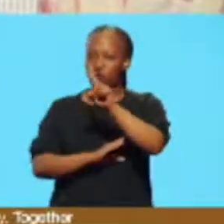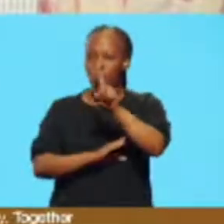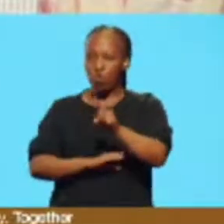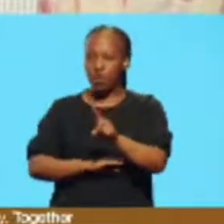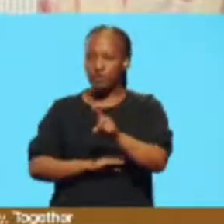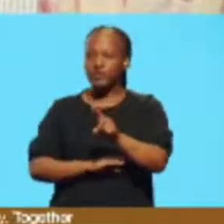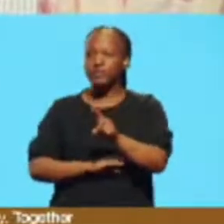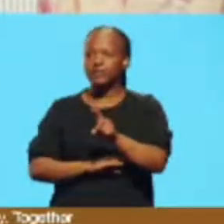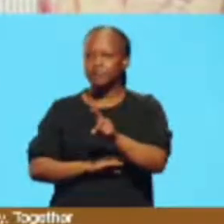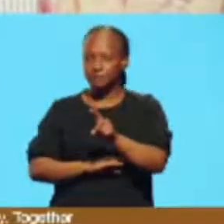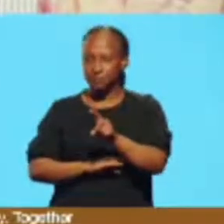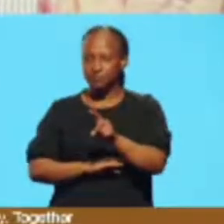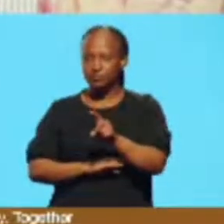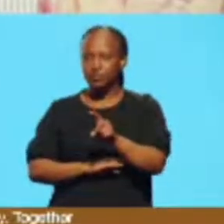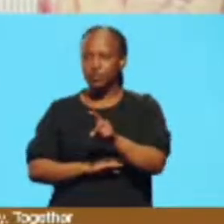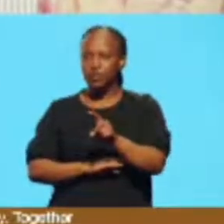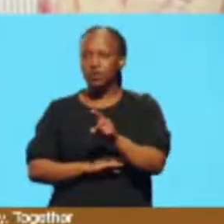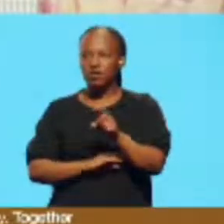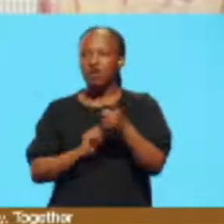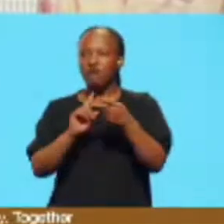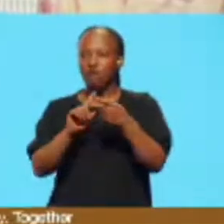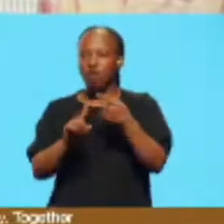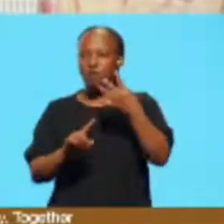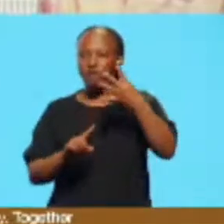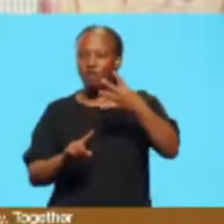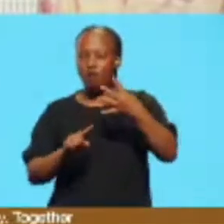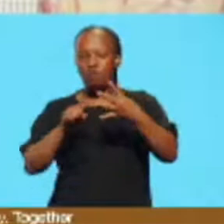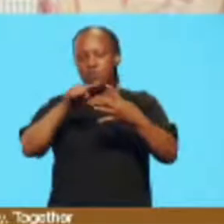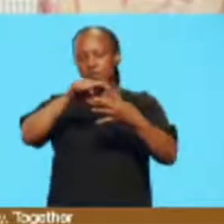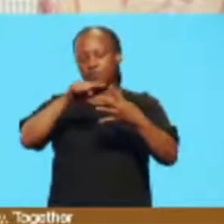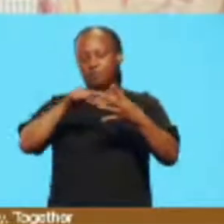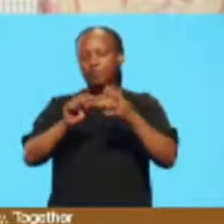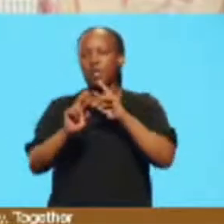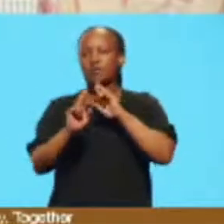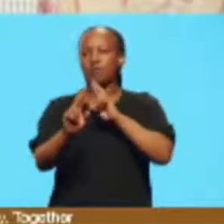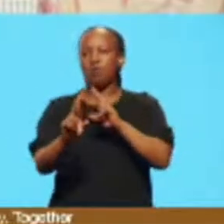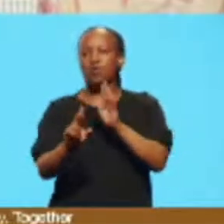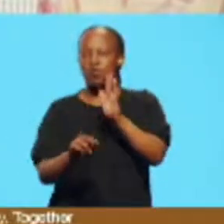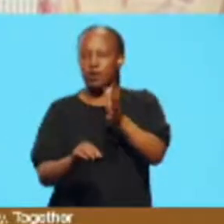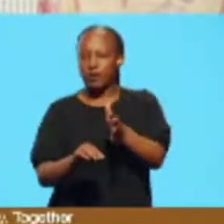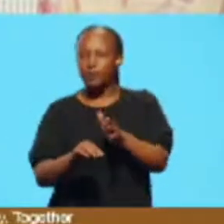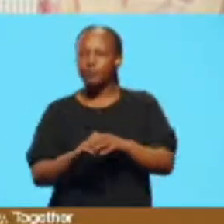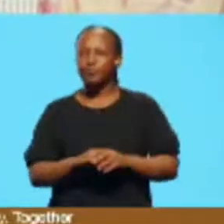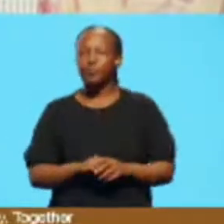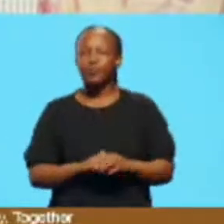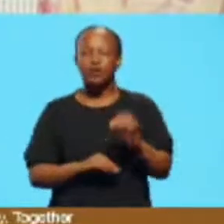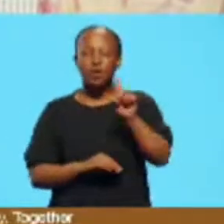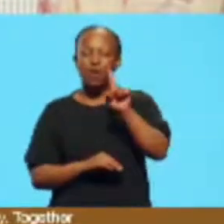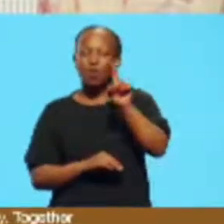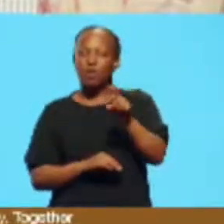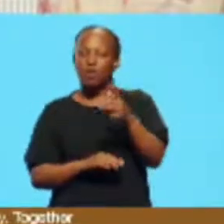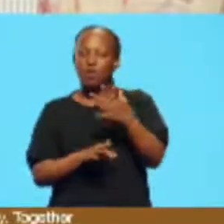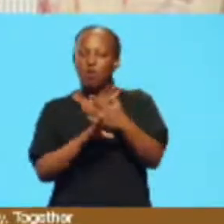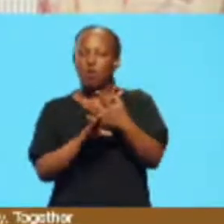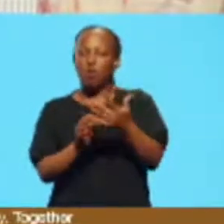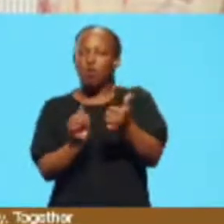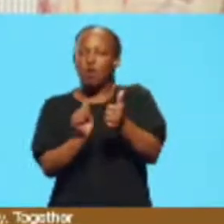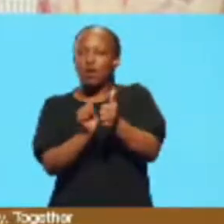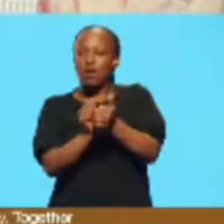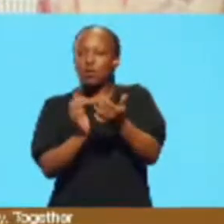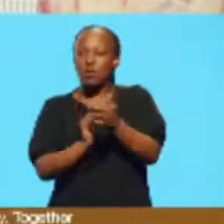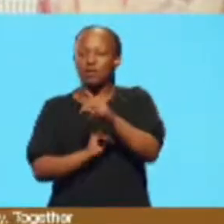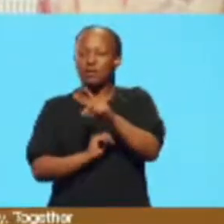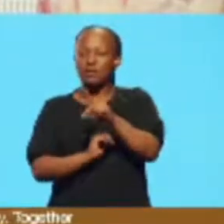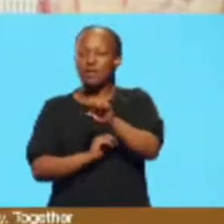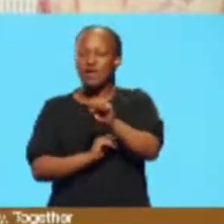be addressing the 2 out of 4. Let me start from the questions that was raised by my colleague from DSD.